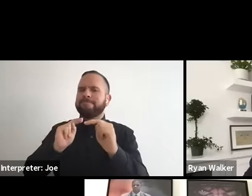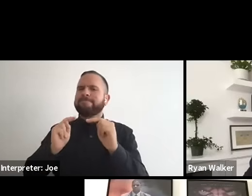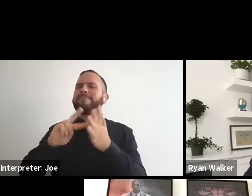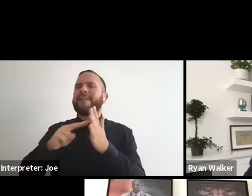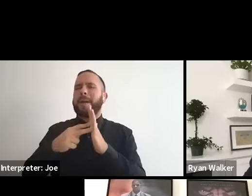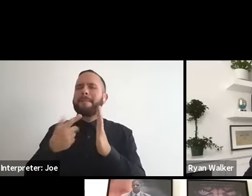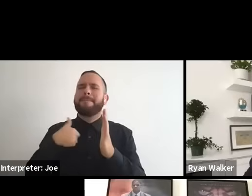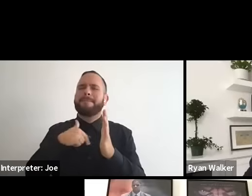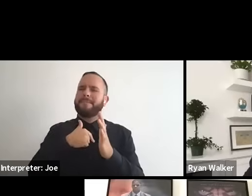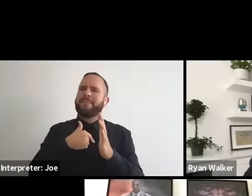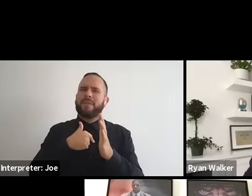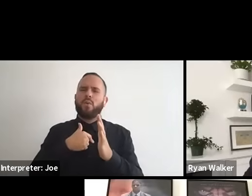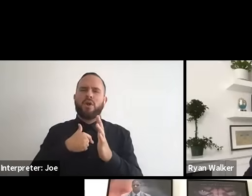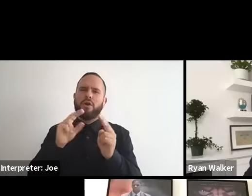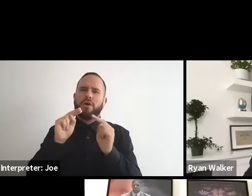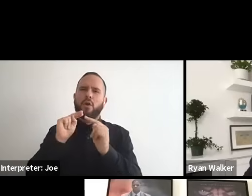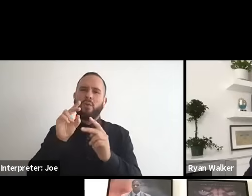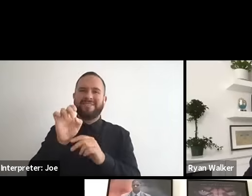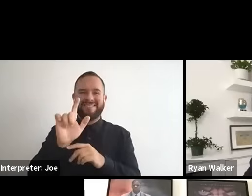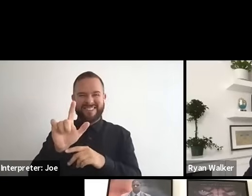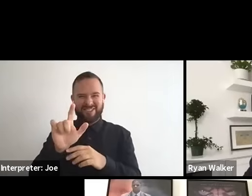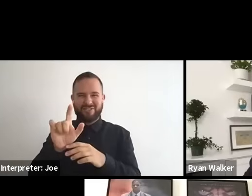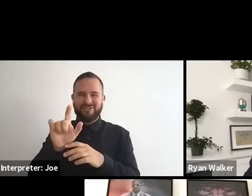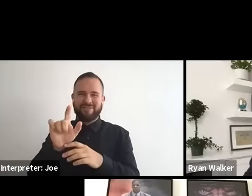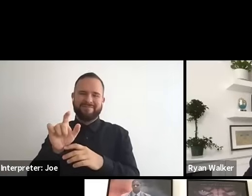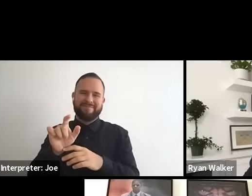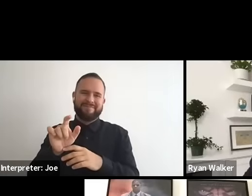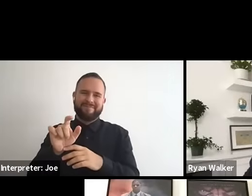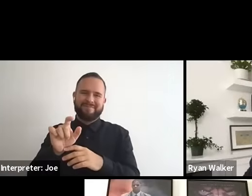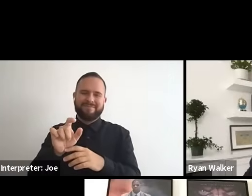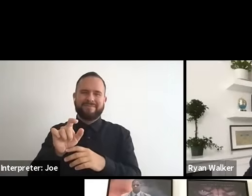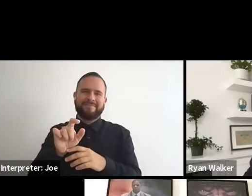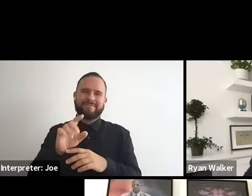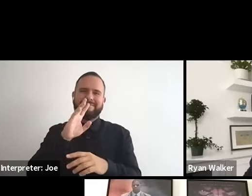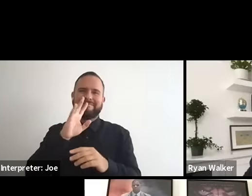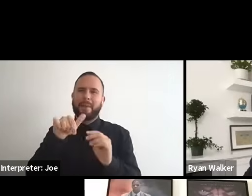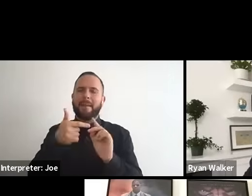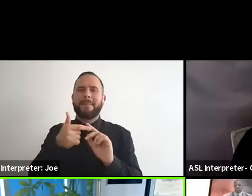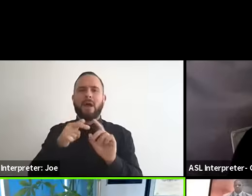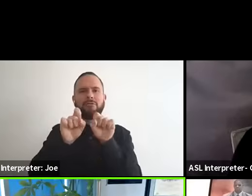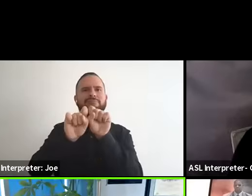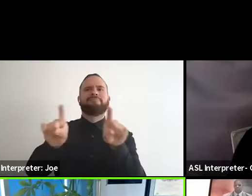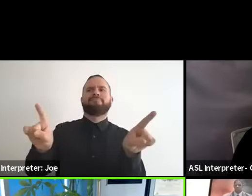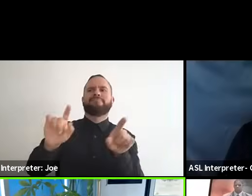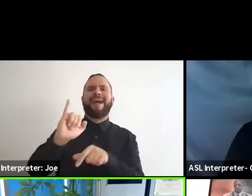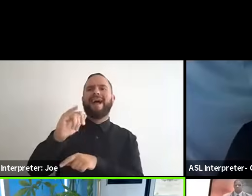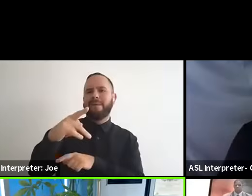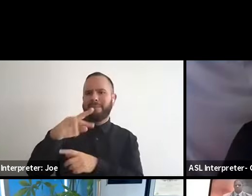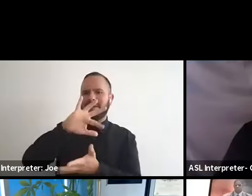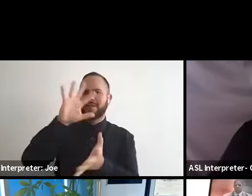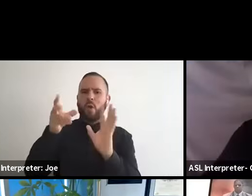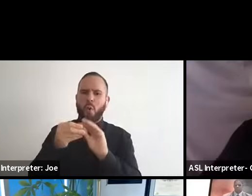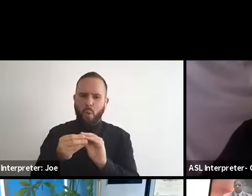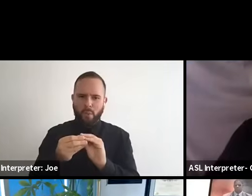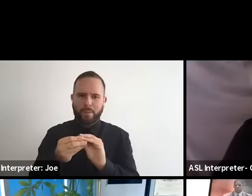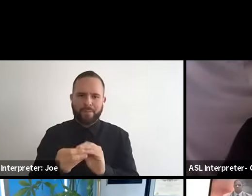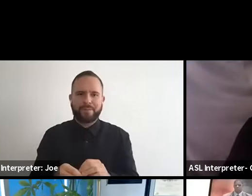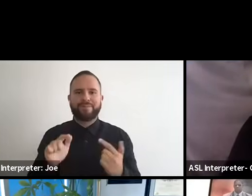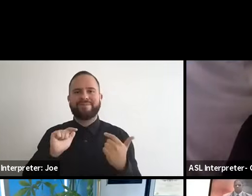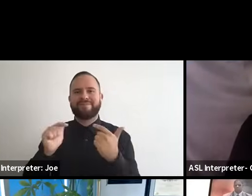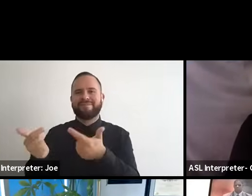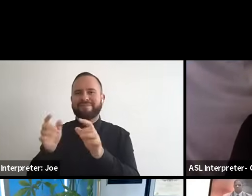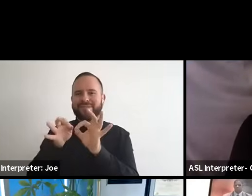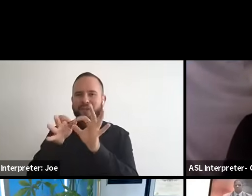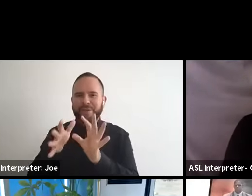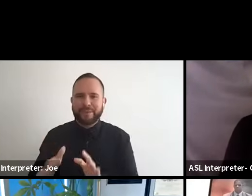those companies to disseminate that IP as a whole. I see, absolutely. And